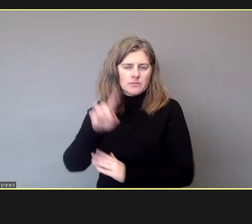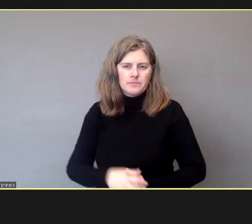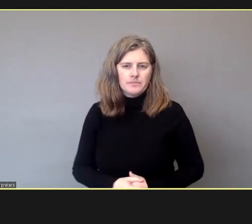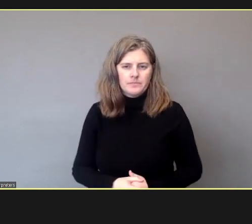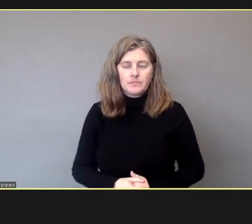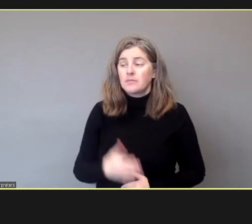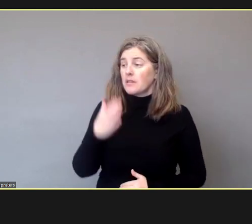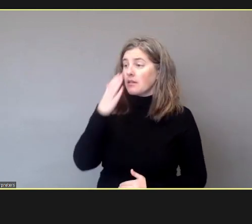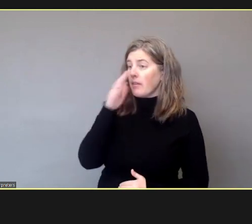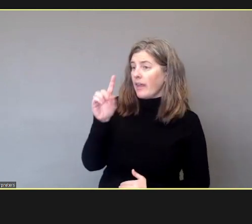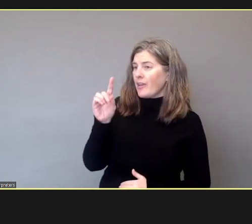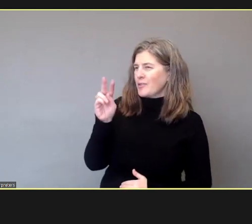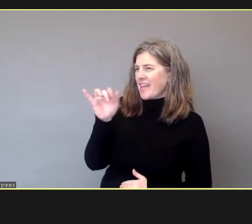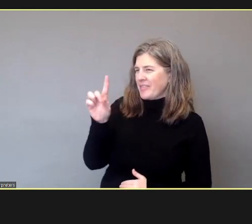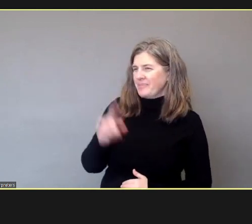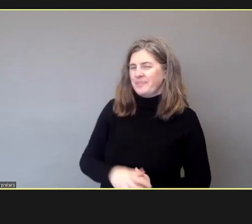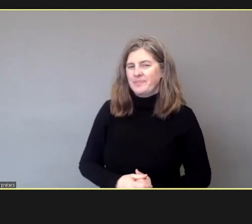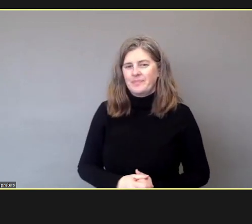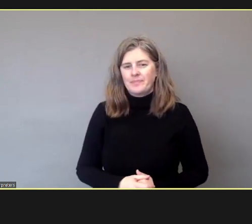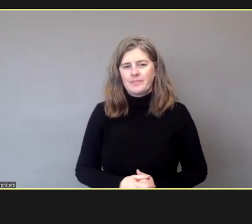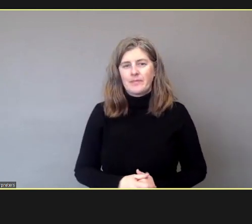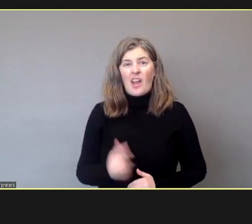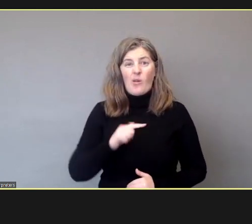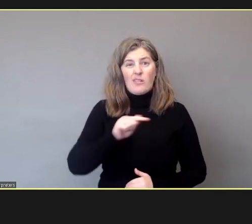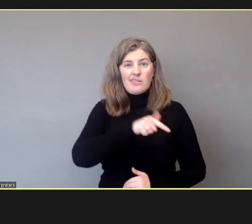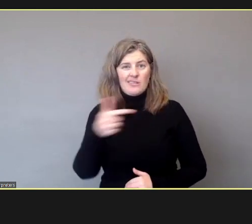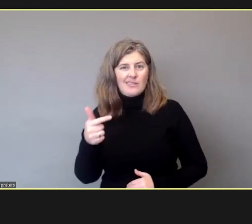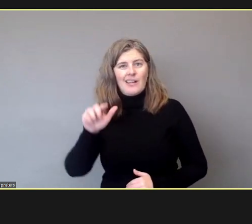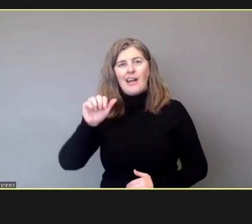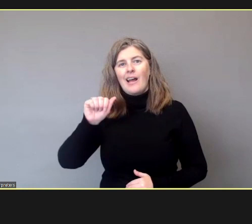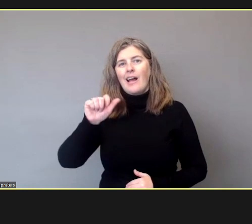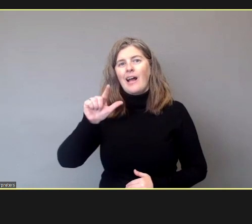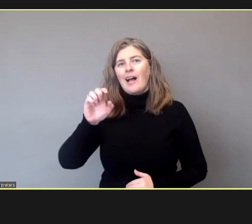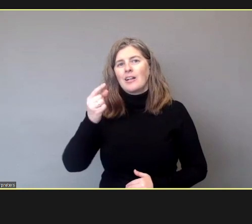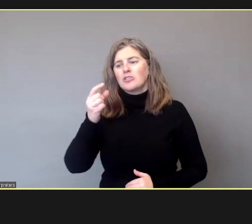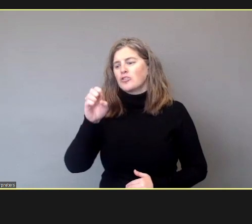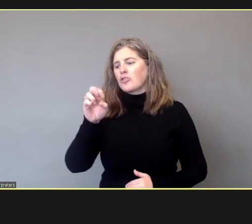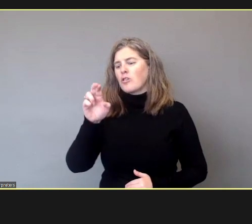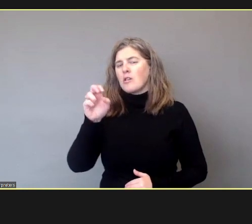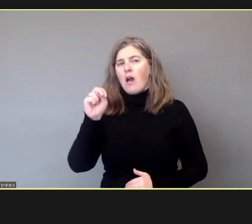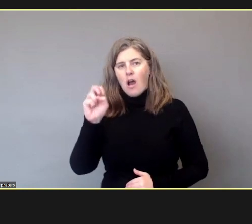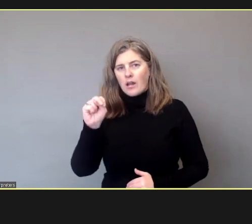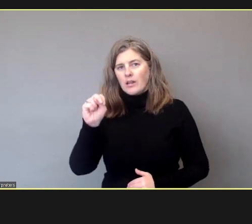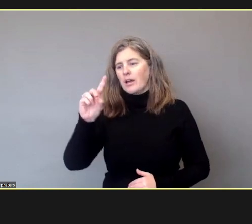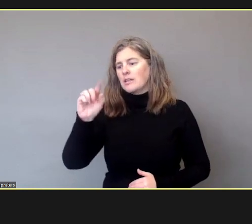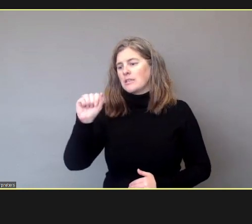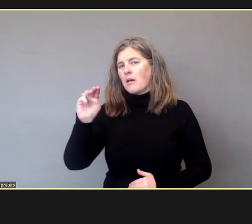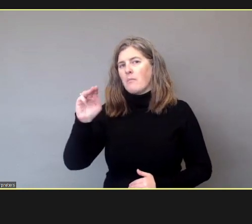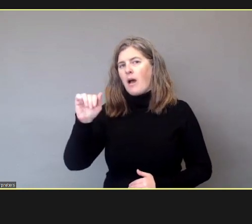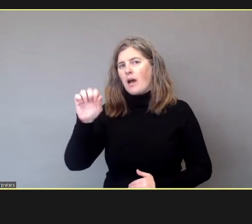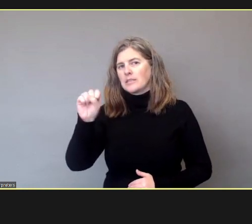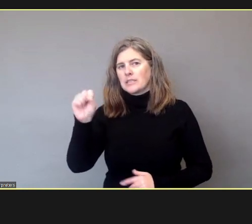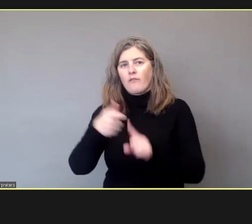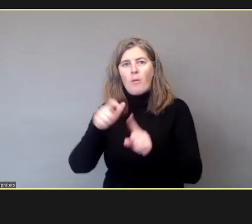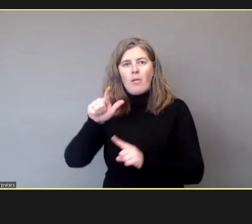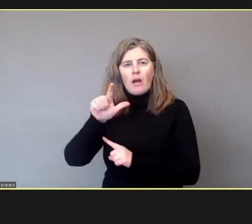Thank you, David. I'm going to turn over to Algernon Damasa with the Las Cruces Sun News for a question.